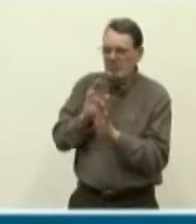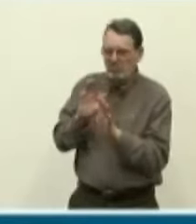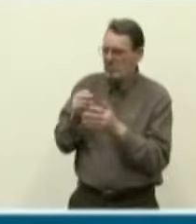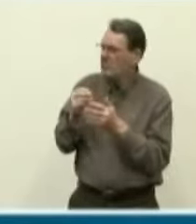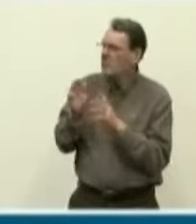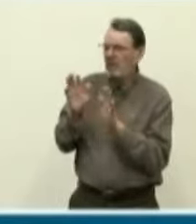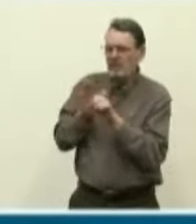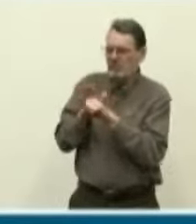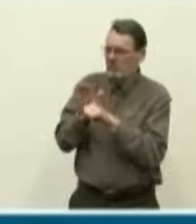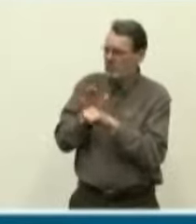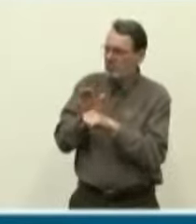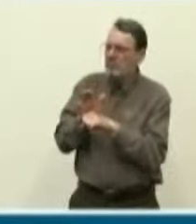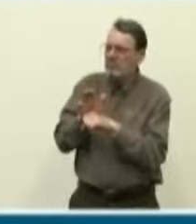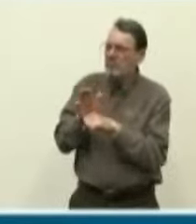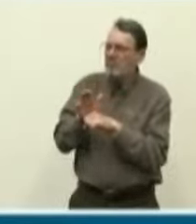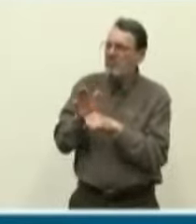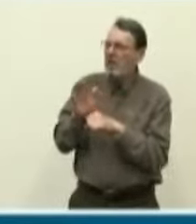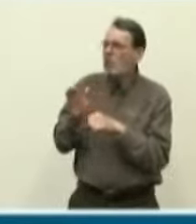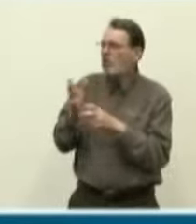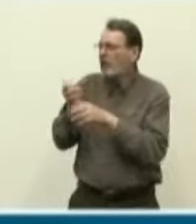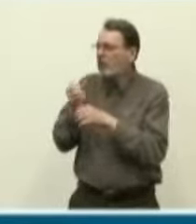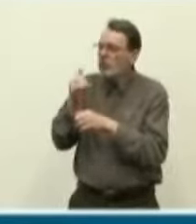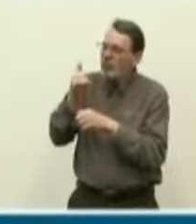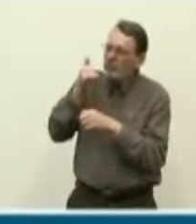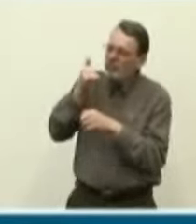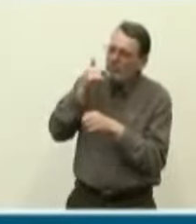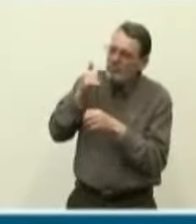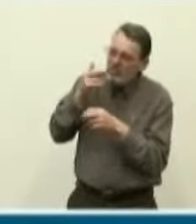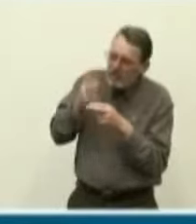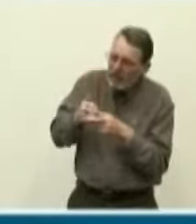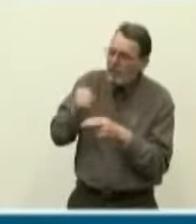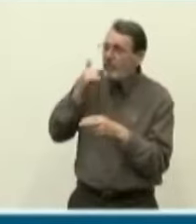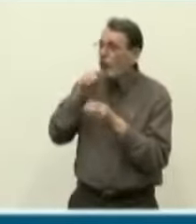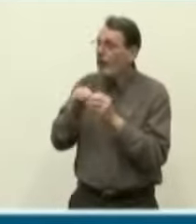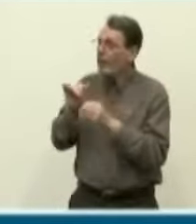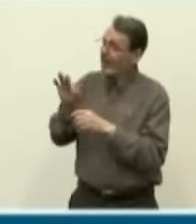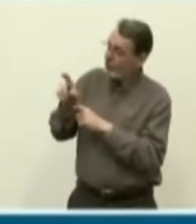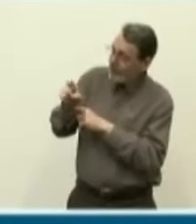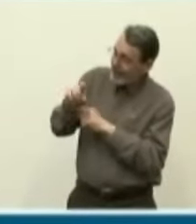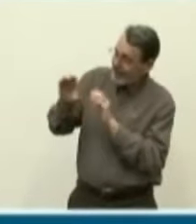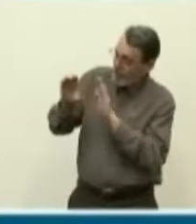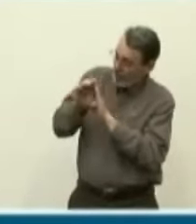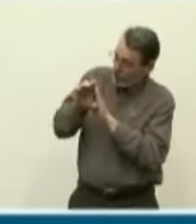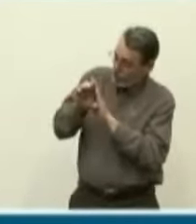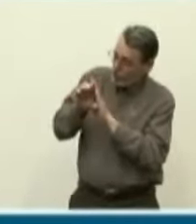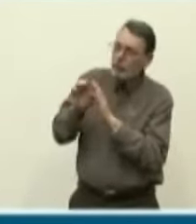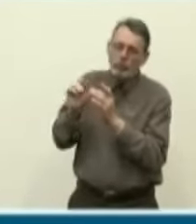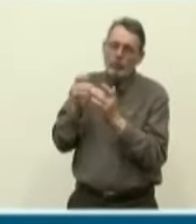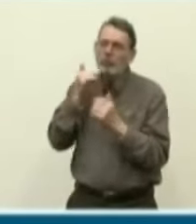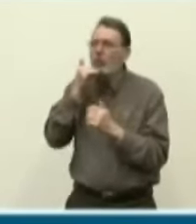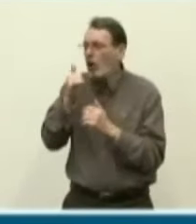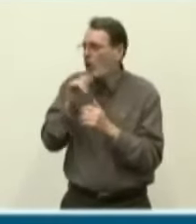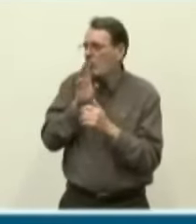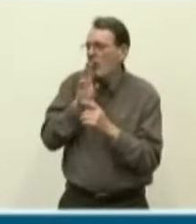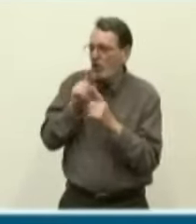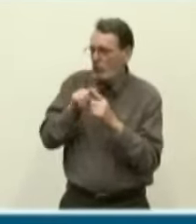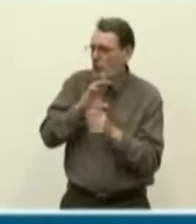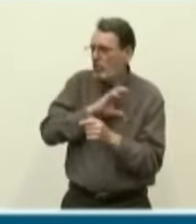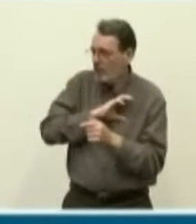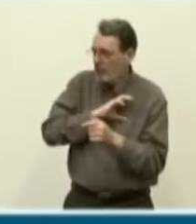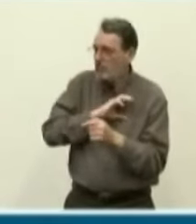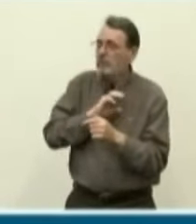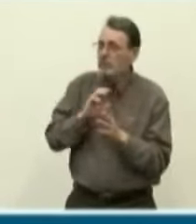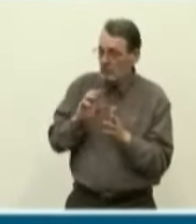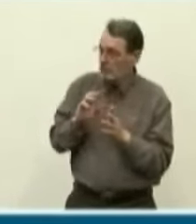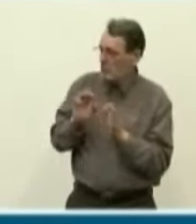we can have a name and number if we need to get the picture, then they can call him. Otherwise, with the plate that you